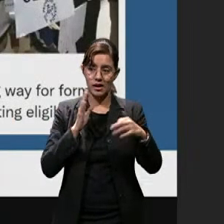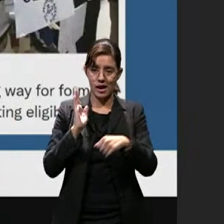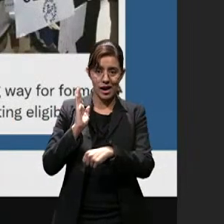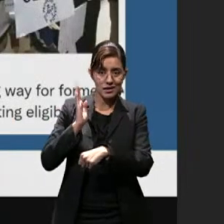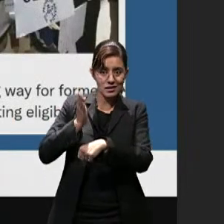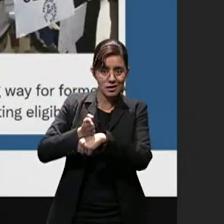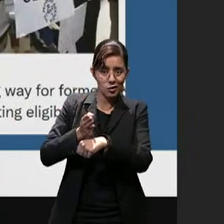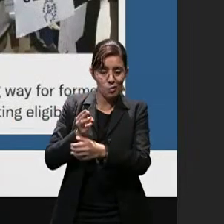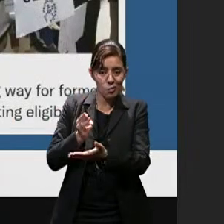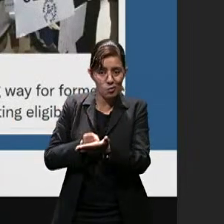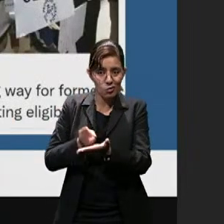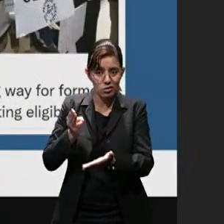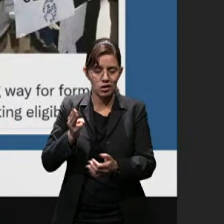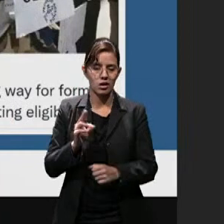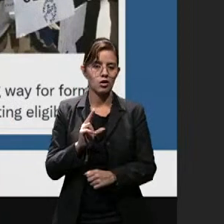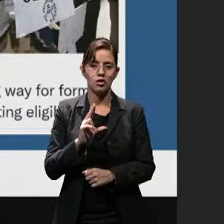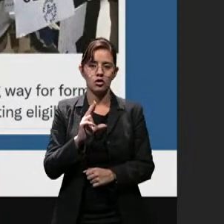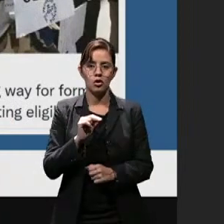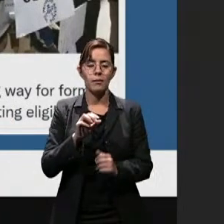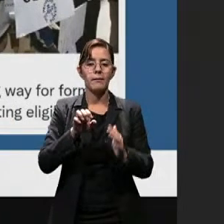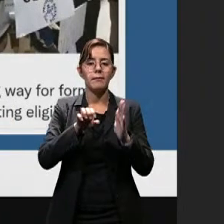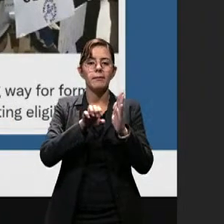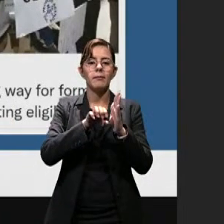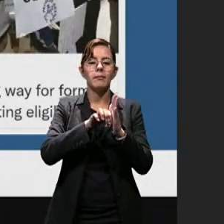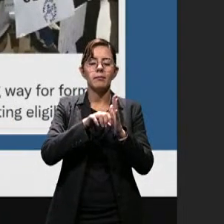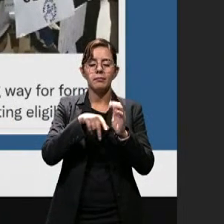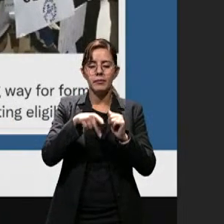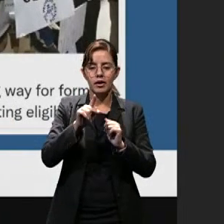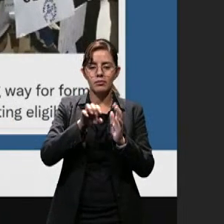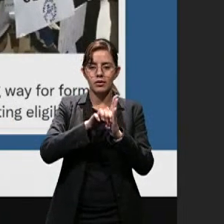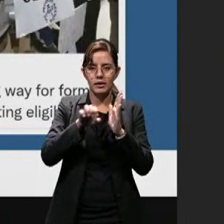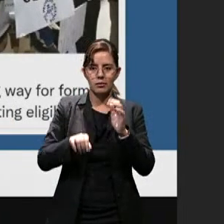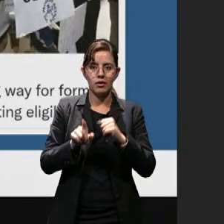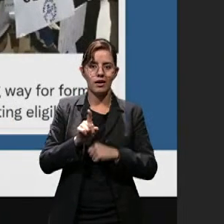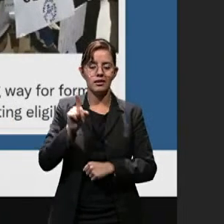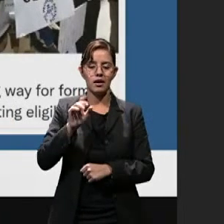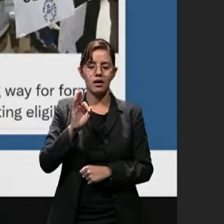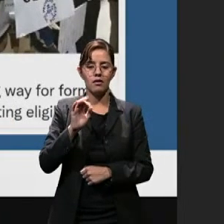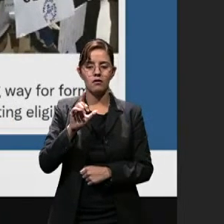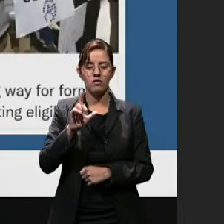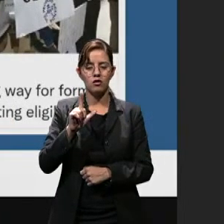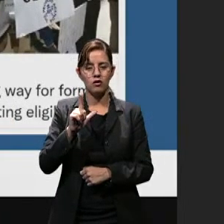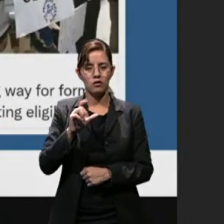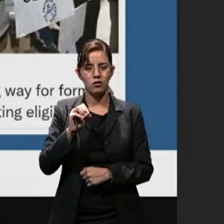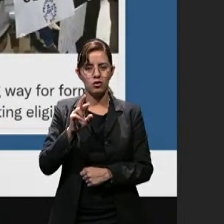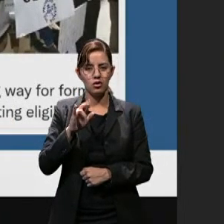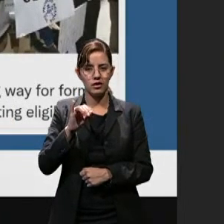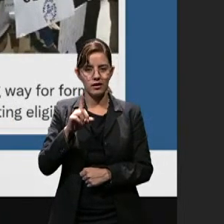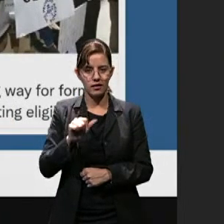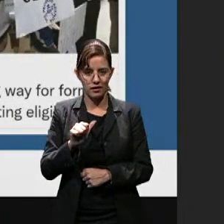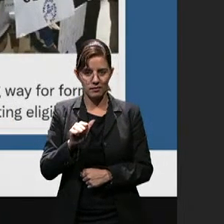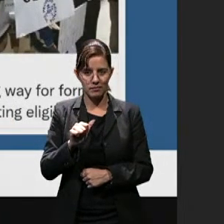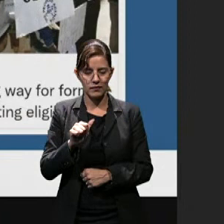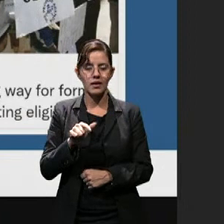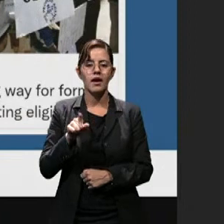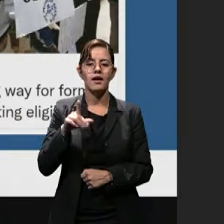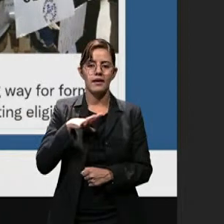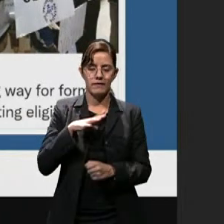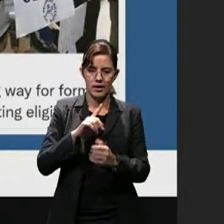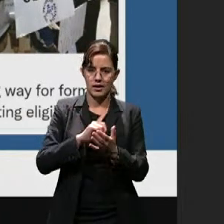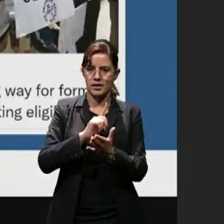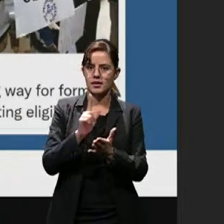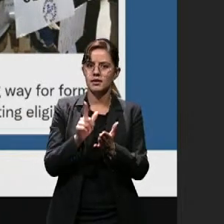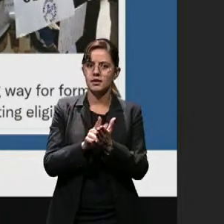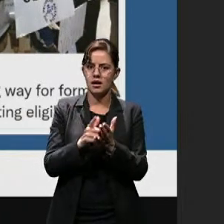had legislation and litigation around felon reenfranchisement, individuals who got